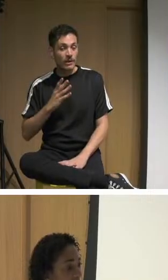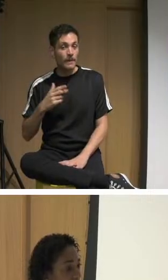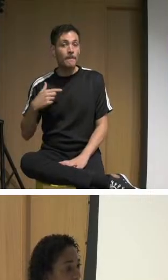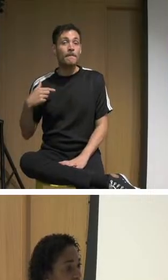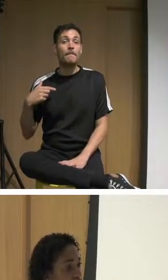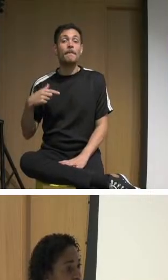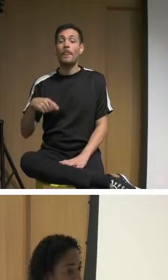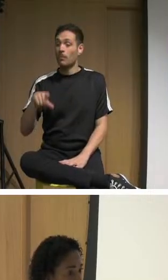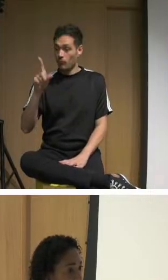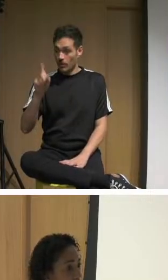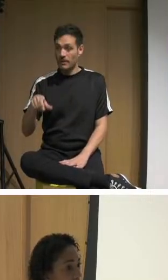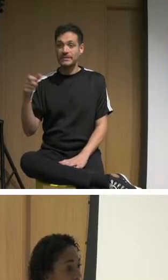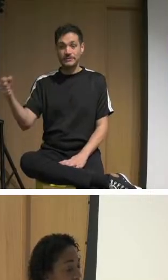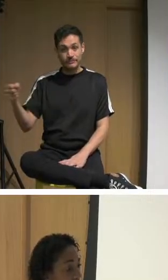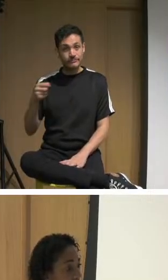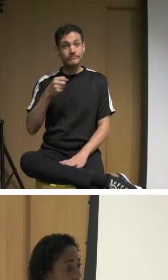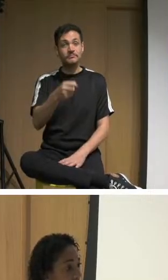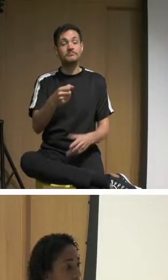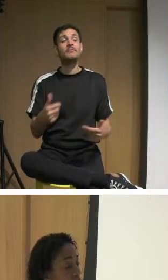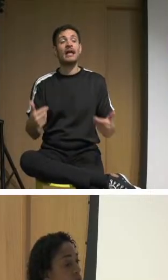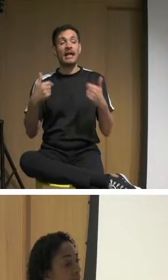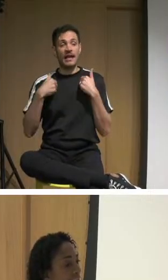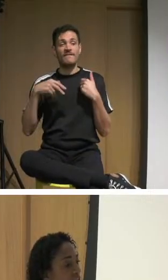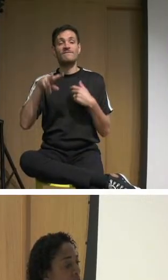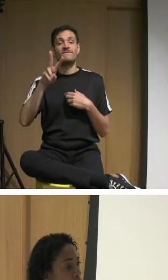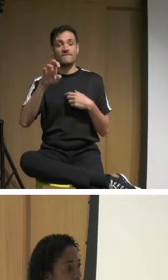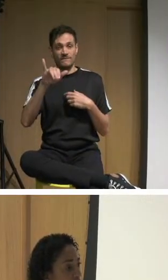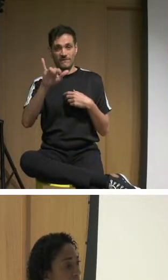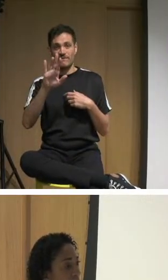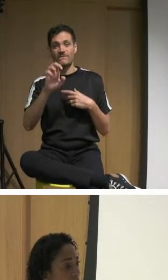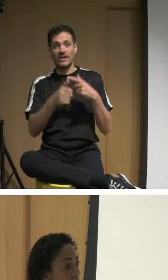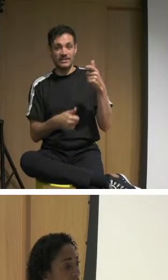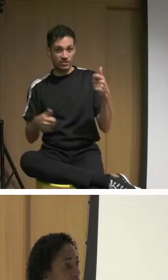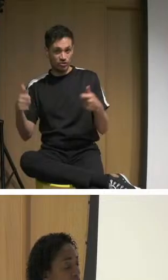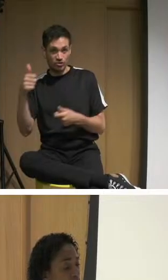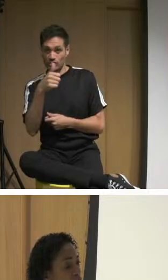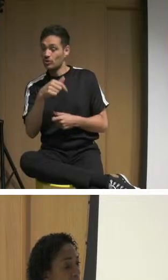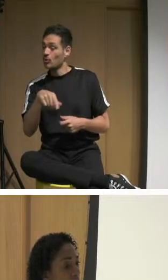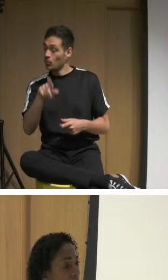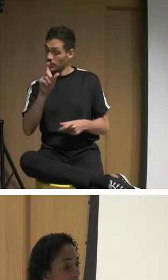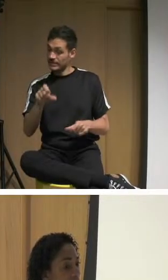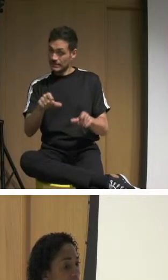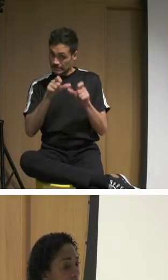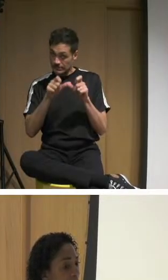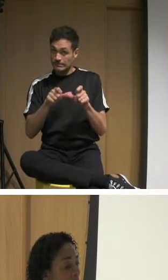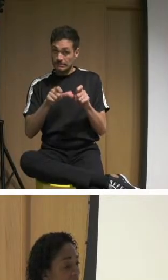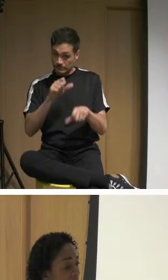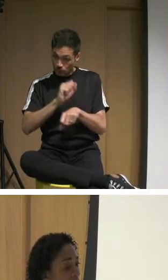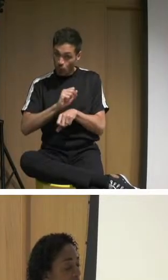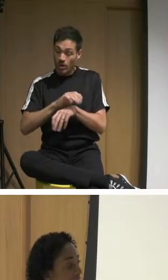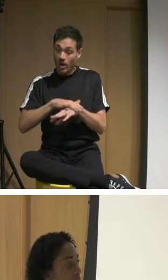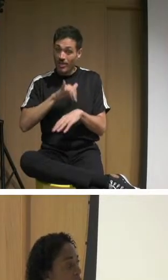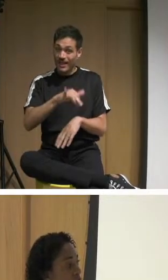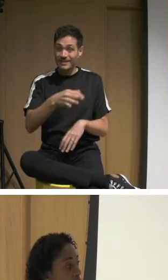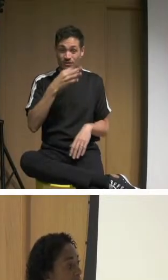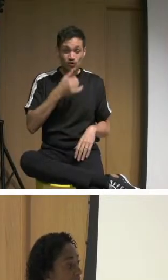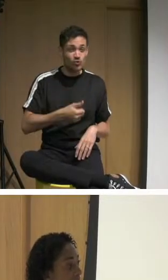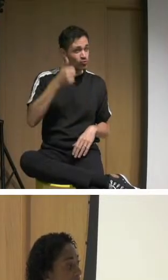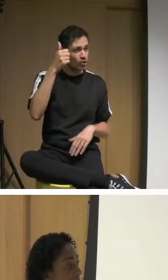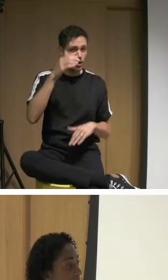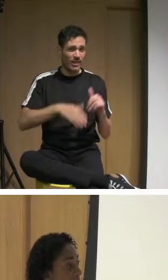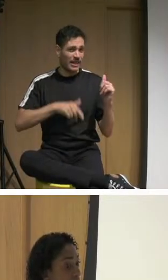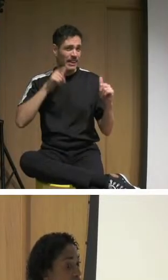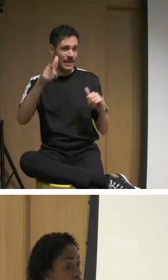have a vice chair. Absolutely. Then we need to move on that sooner rather than later, because everything we're